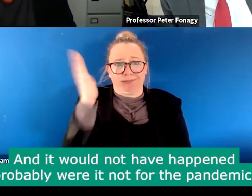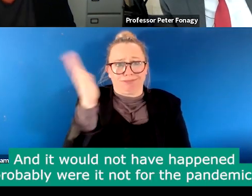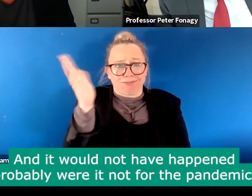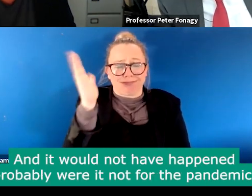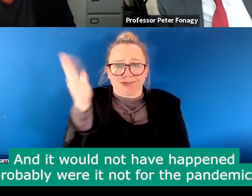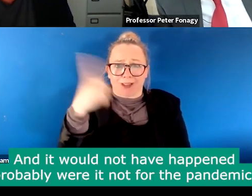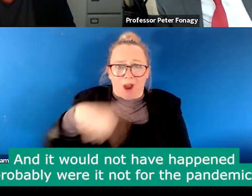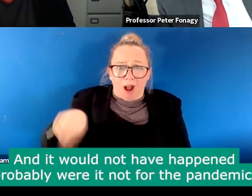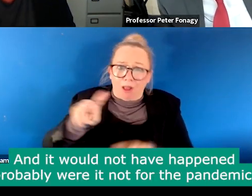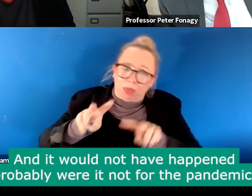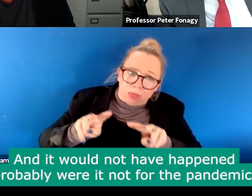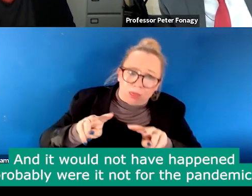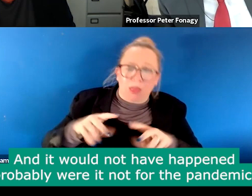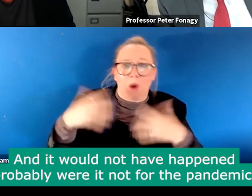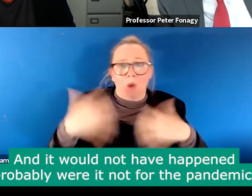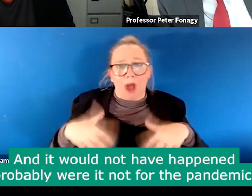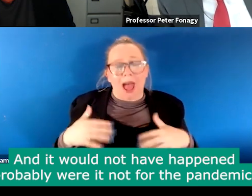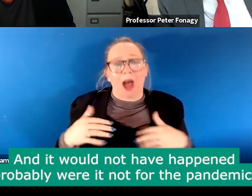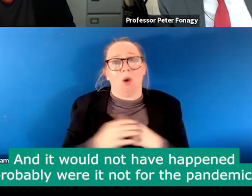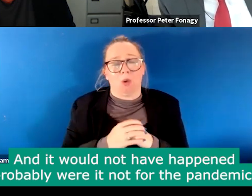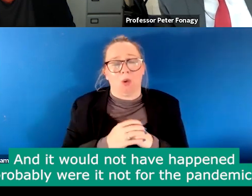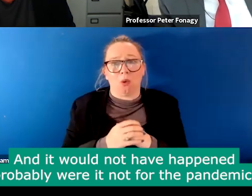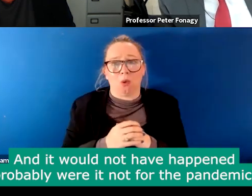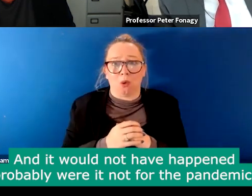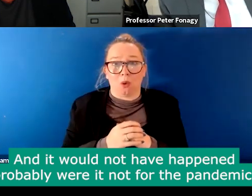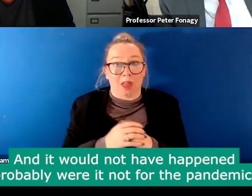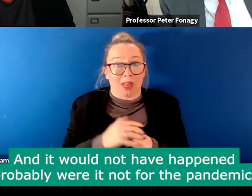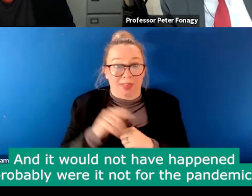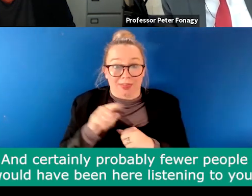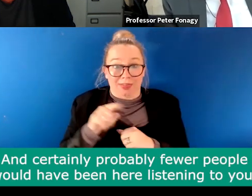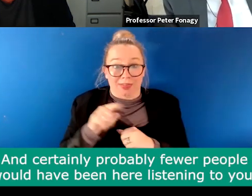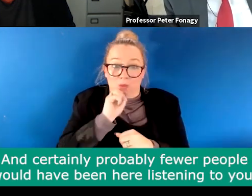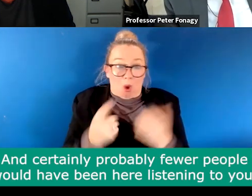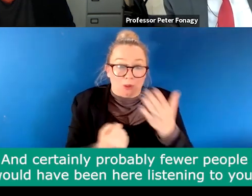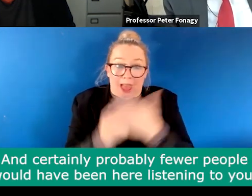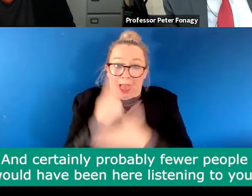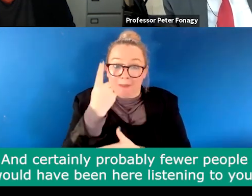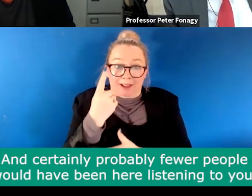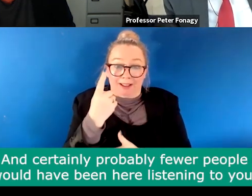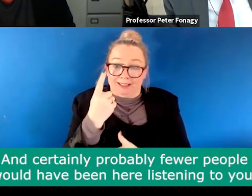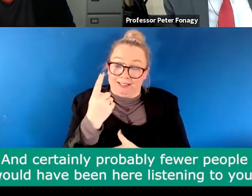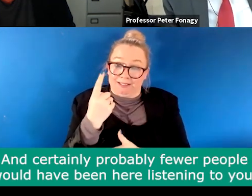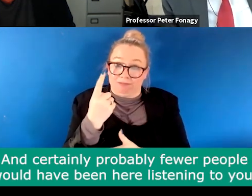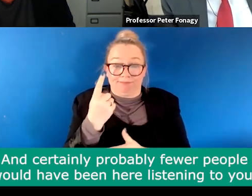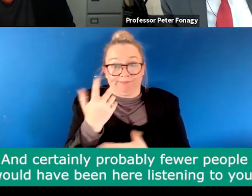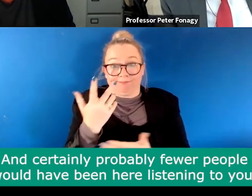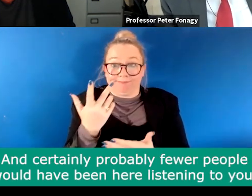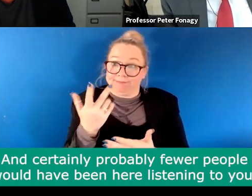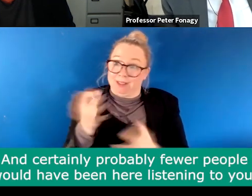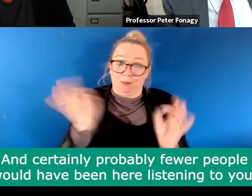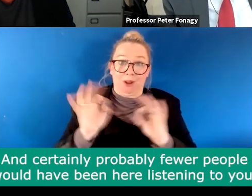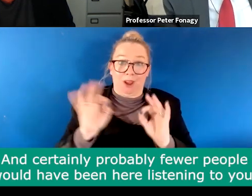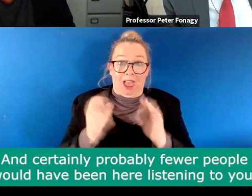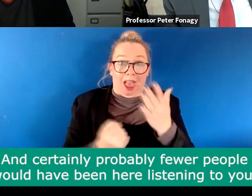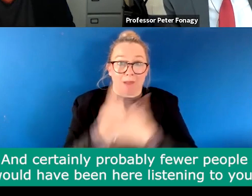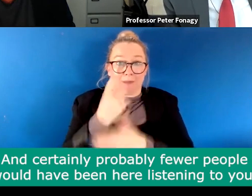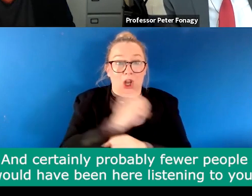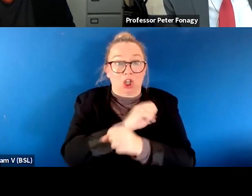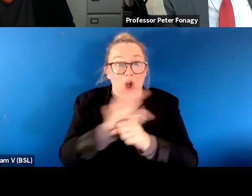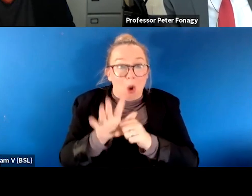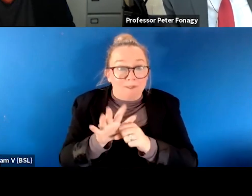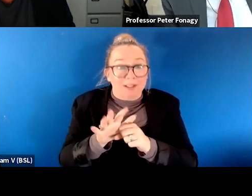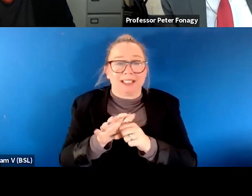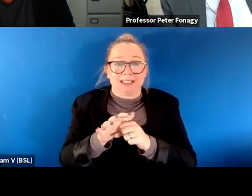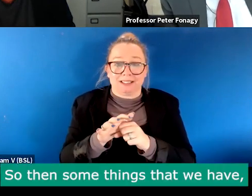it would not have happened probably were it not for the pandemic, or certainly probably fewer people would have been here listening to